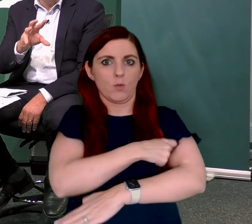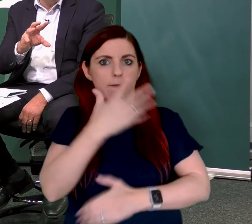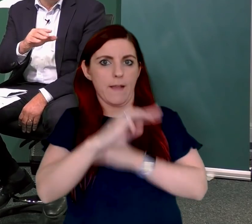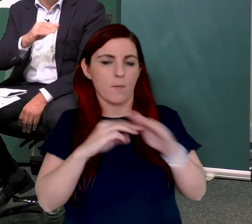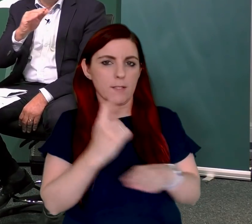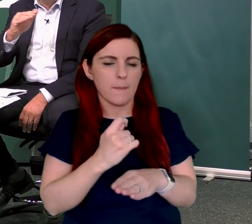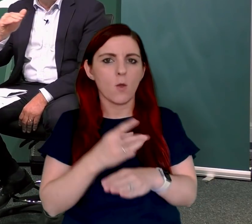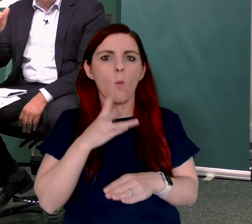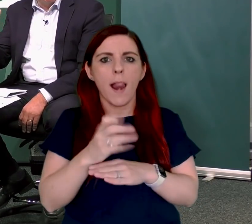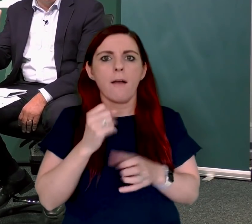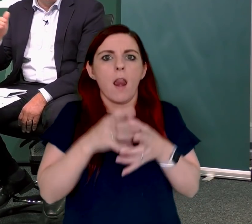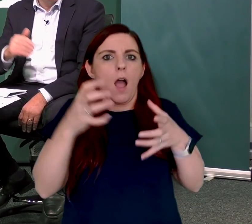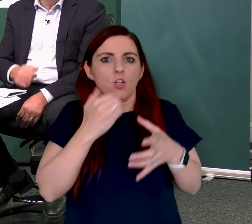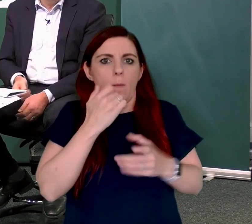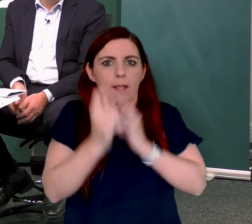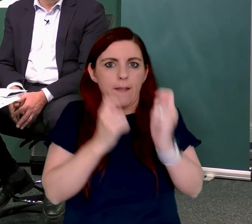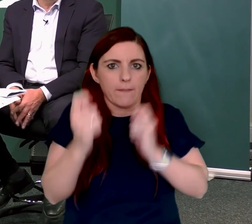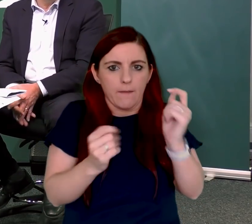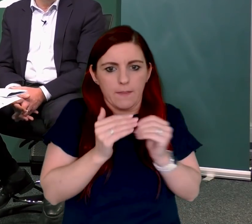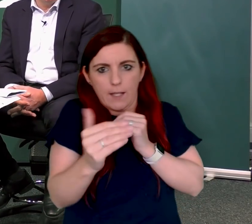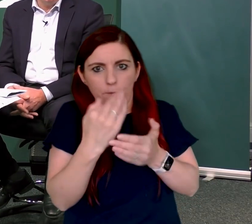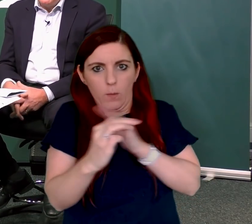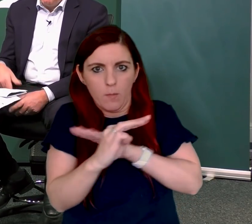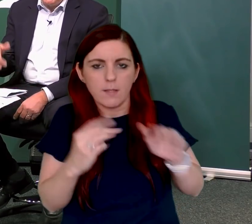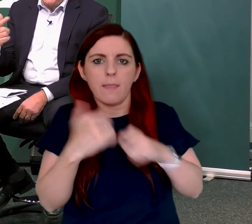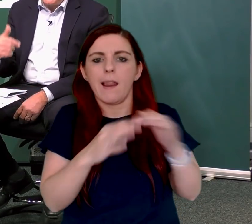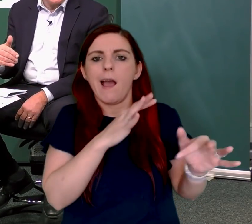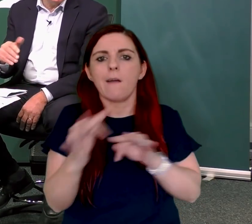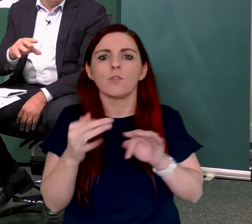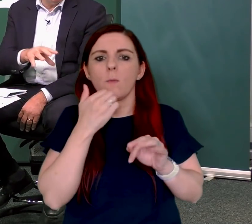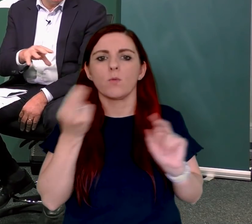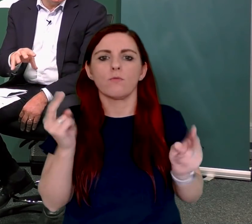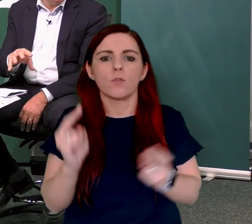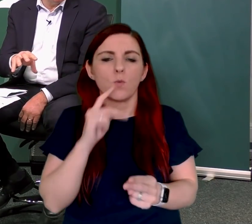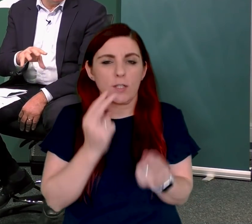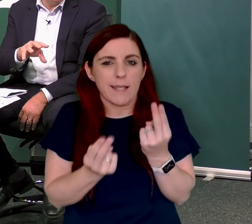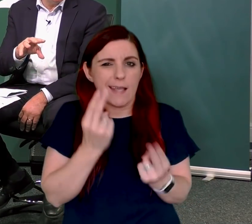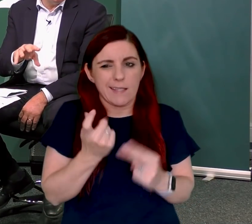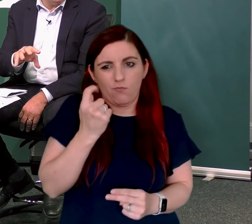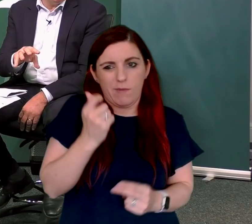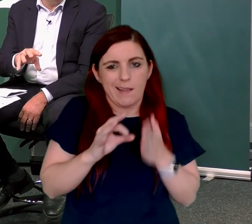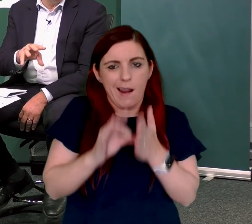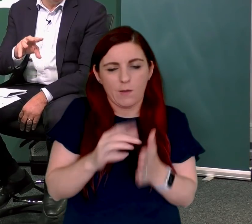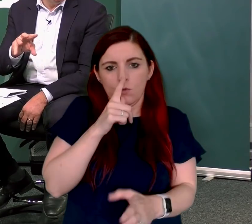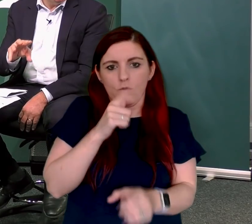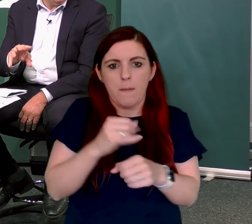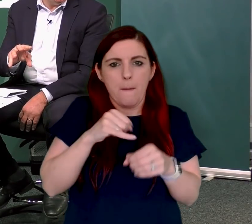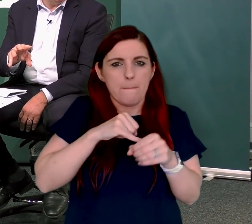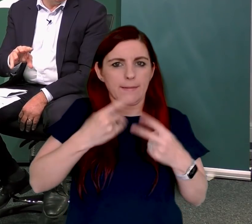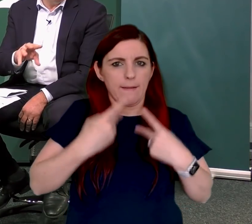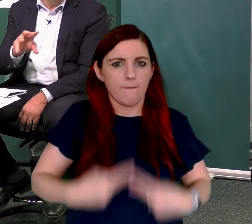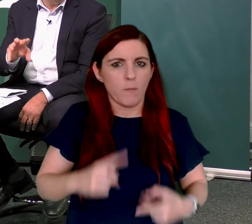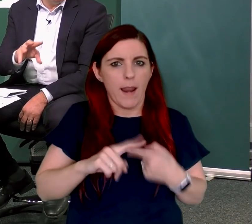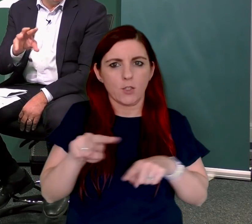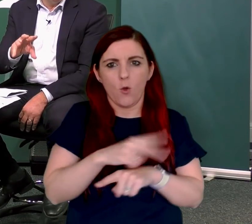over the coming months, and then there'll be smaller numbers from there in terms of the program. We're just assessing the recent guidance in relation to the medically vulnerable and the